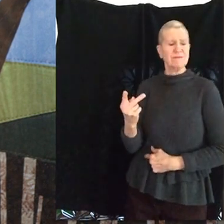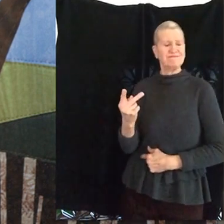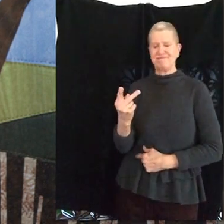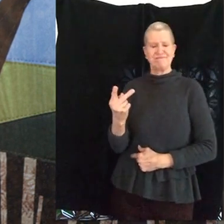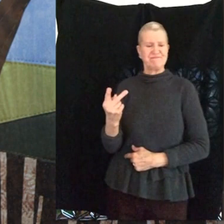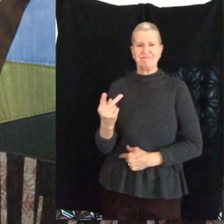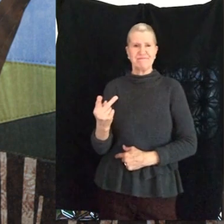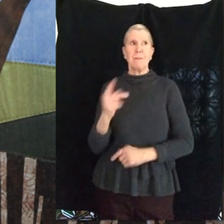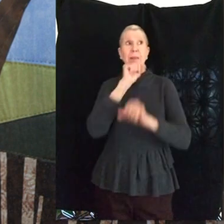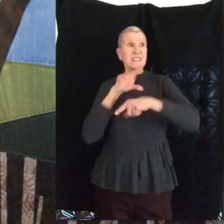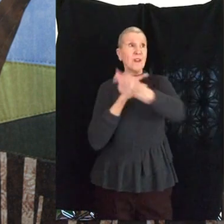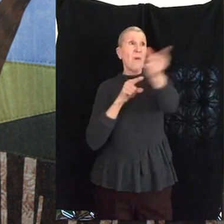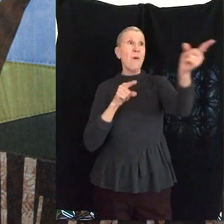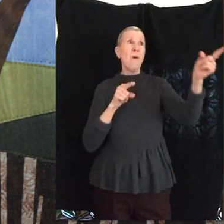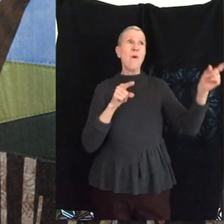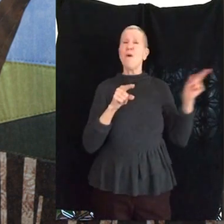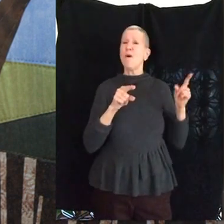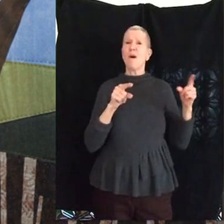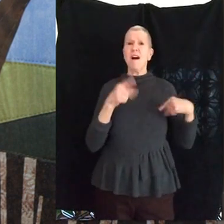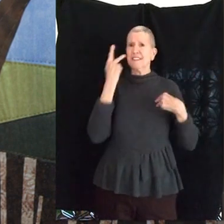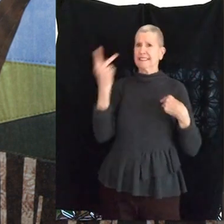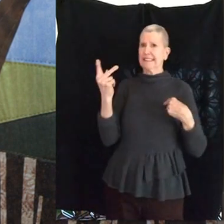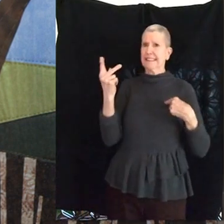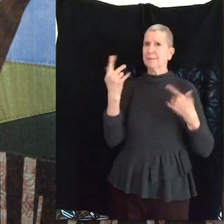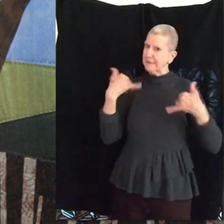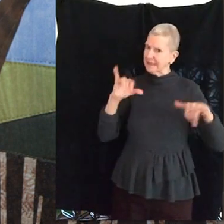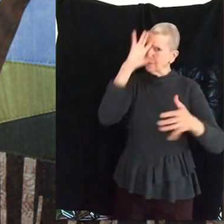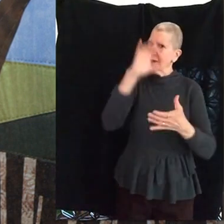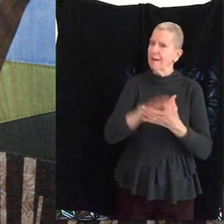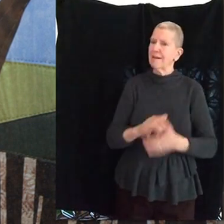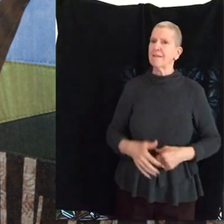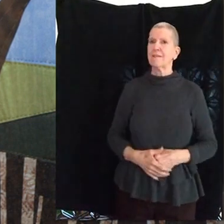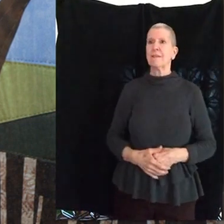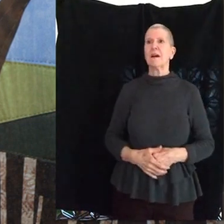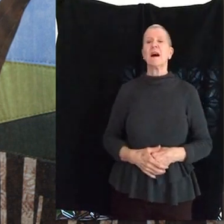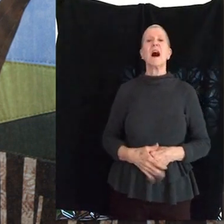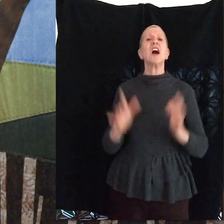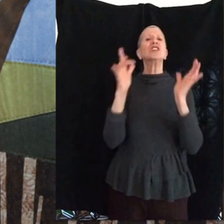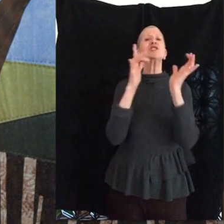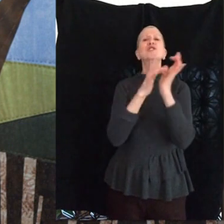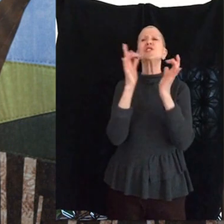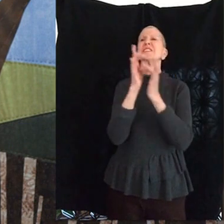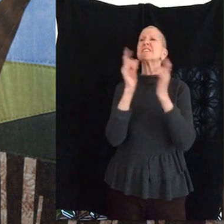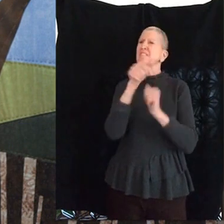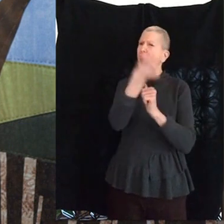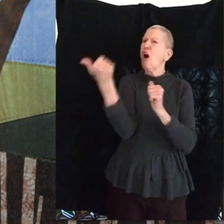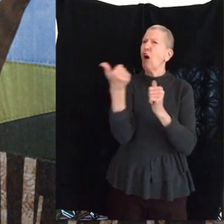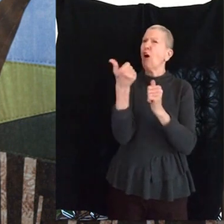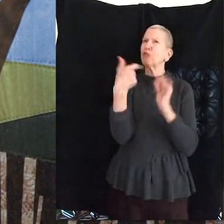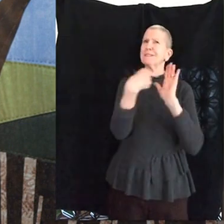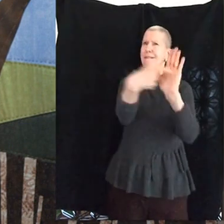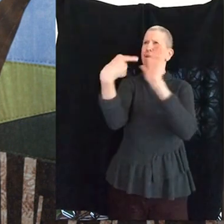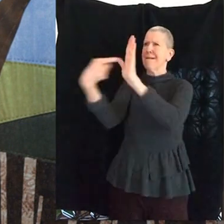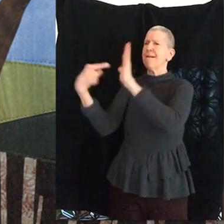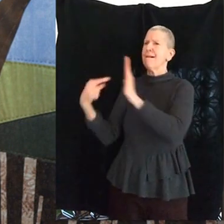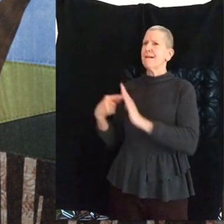are those who have not seen and yet have come to believe." Now Jesus did many other signs in the presence